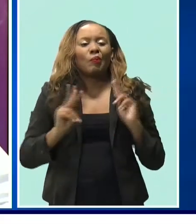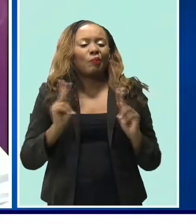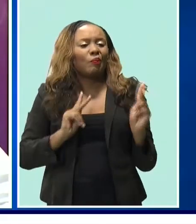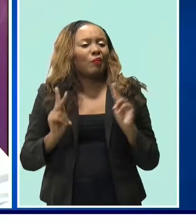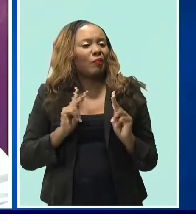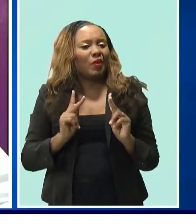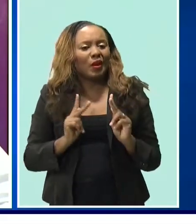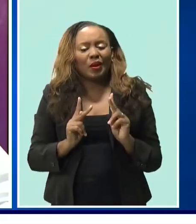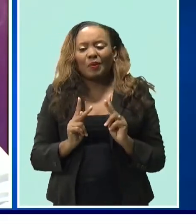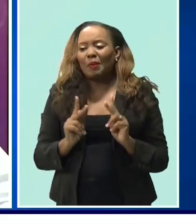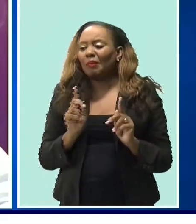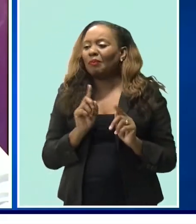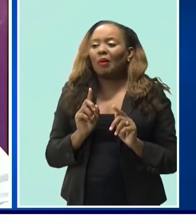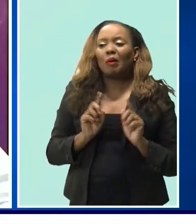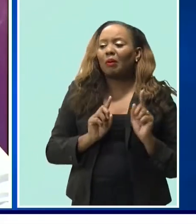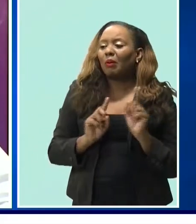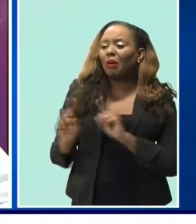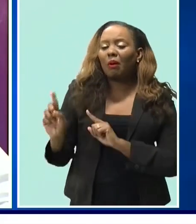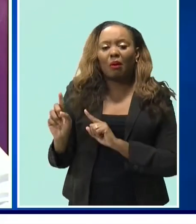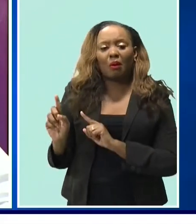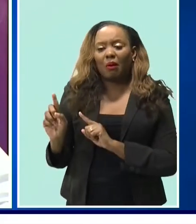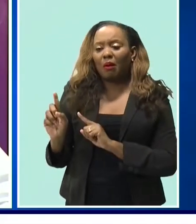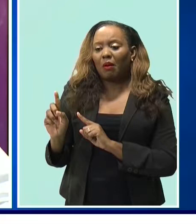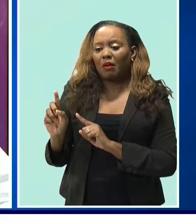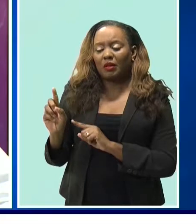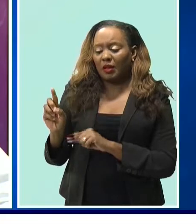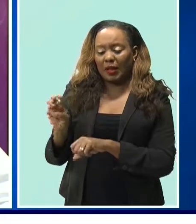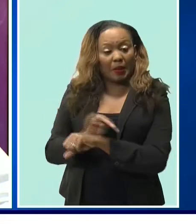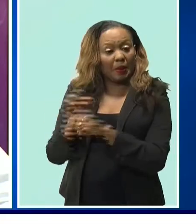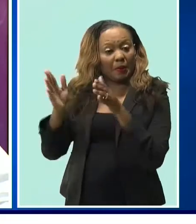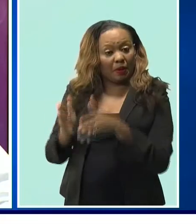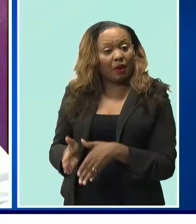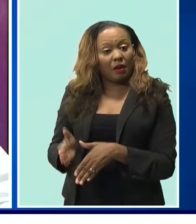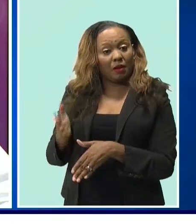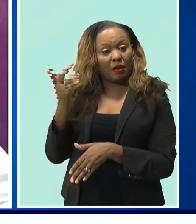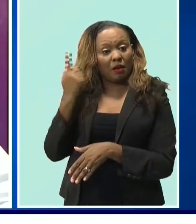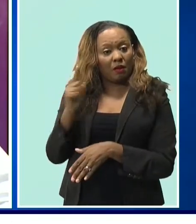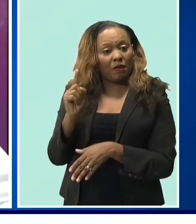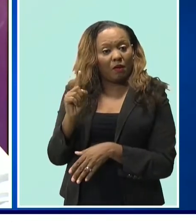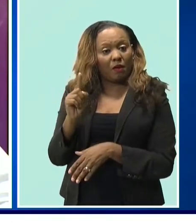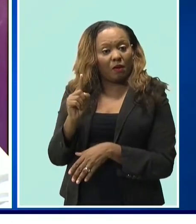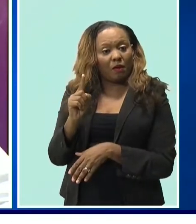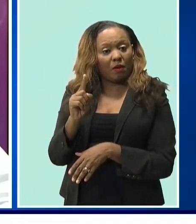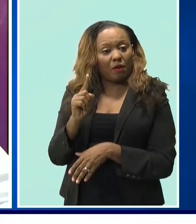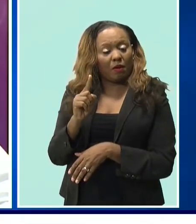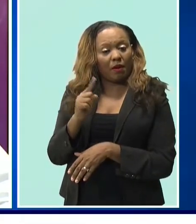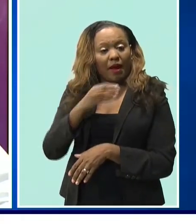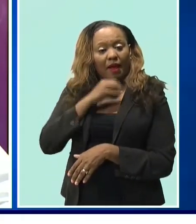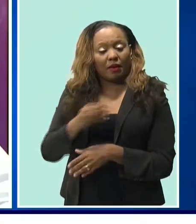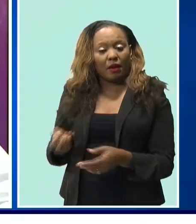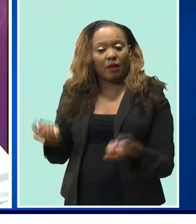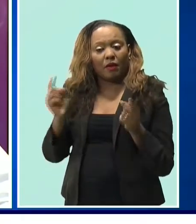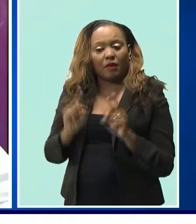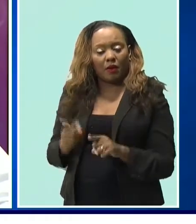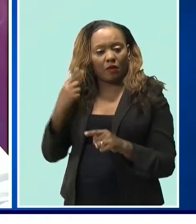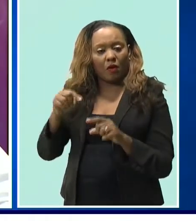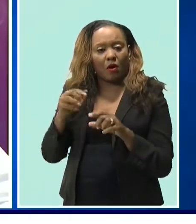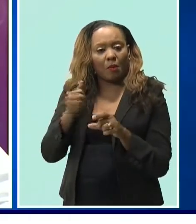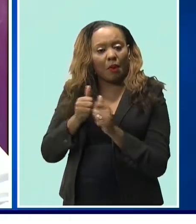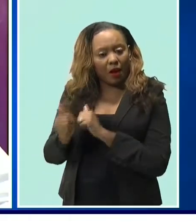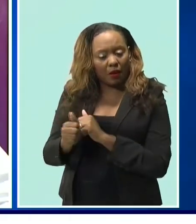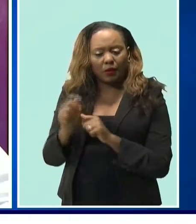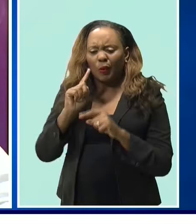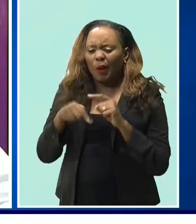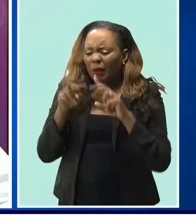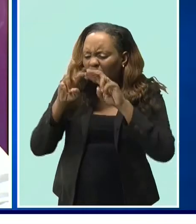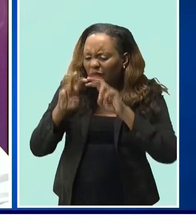persons approaching the Minister of People Empowerment and Elder Affairs, trying to get passes. And when the investigations are